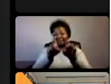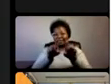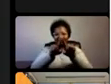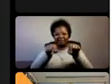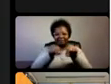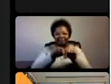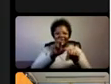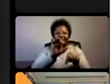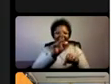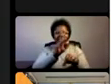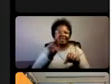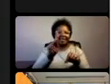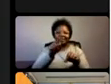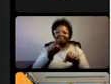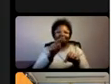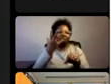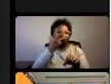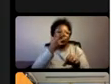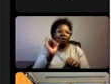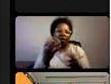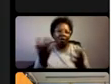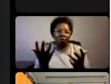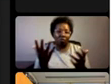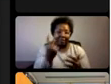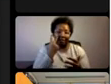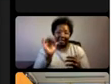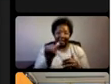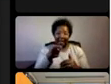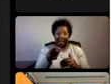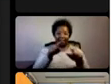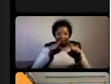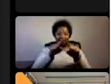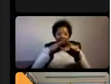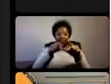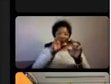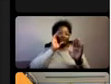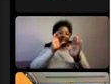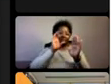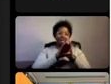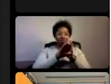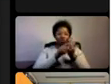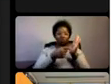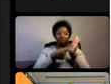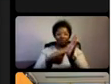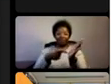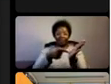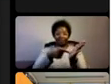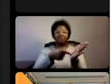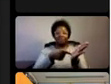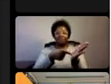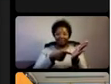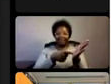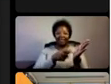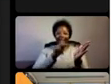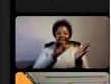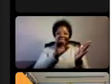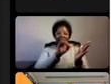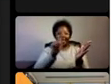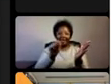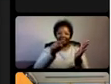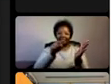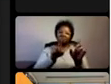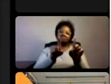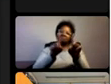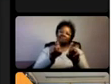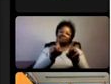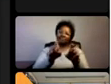And as you can see here on the diagram of in the photo of the actual kit, you can see that this test can be done in